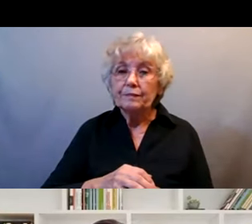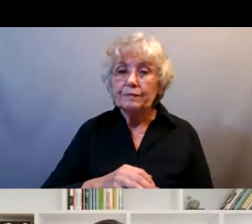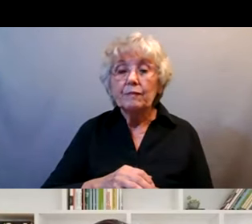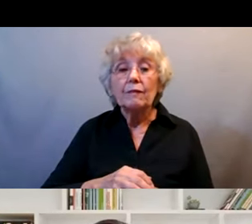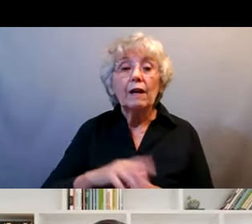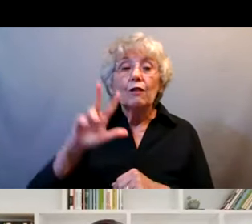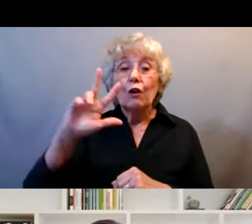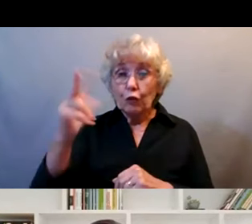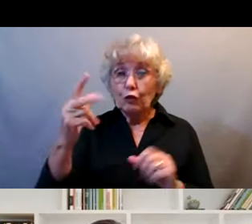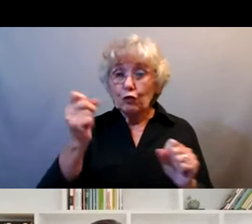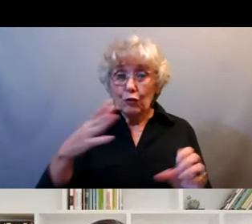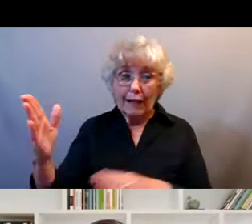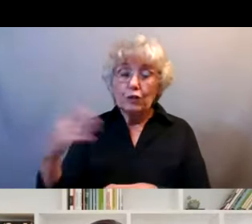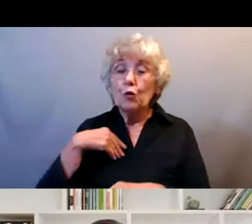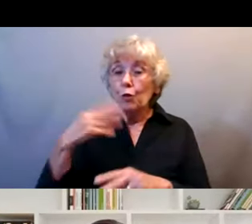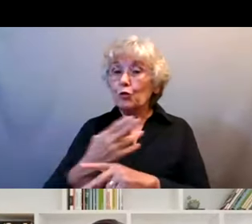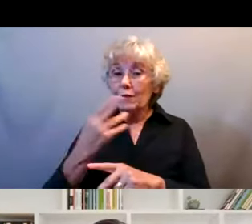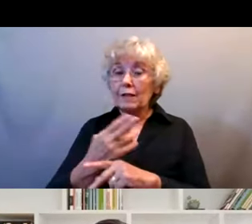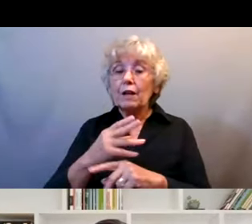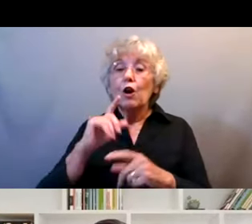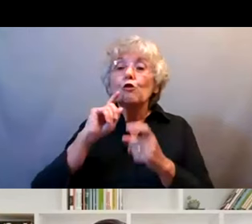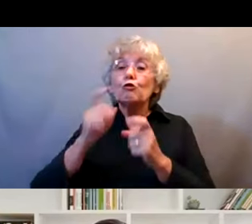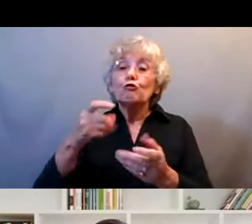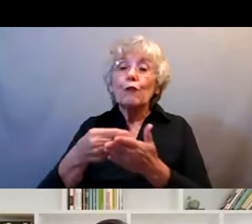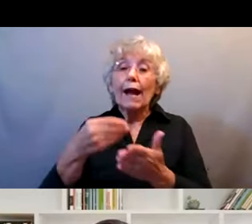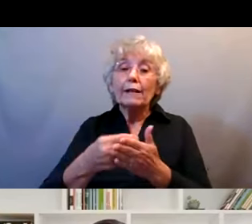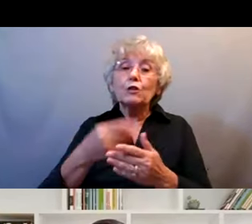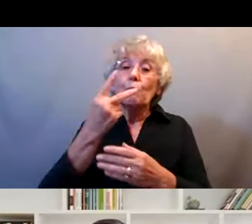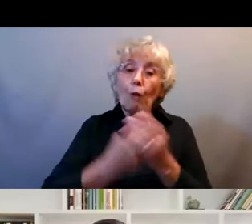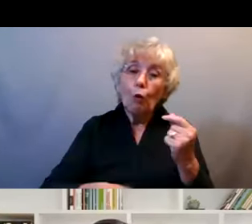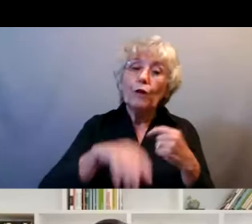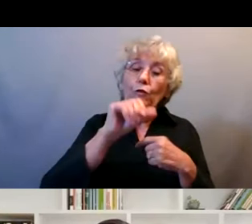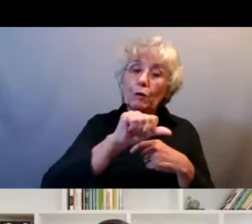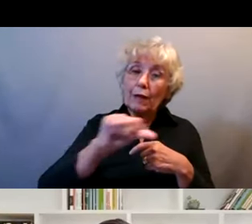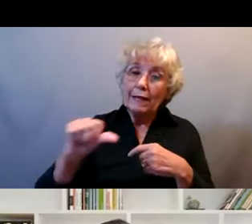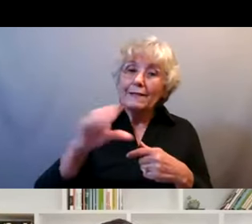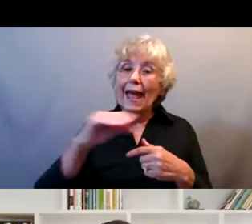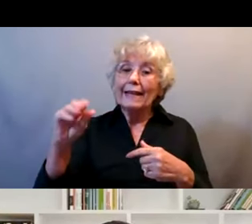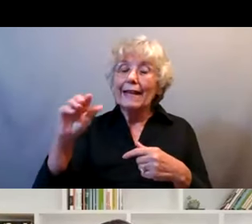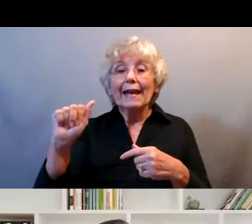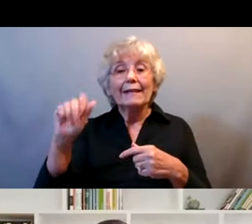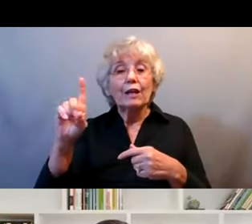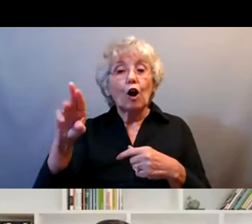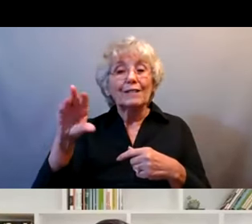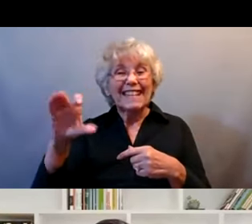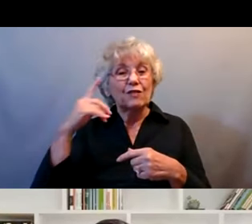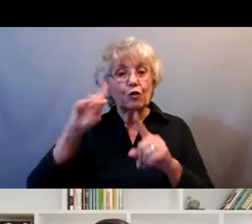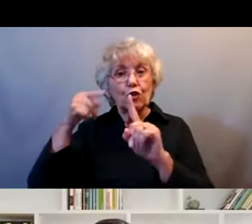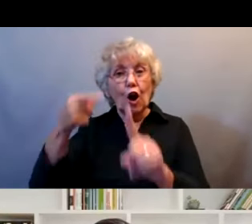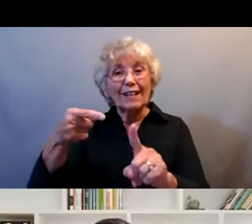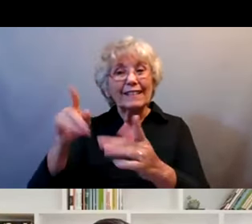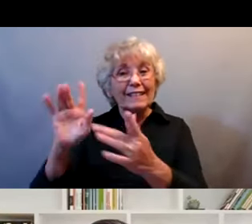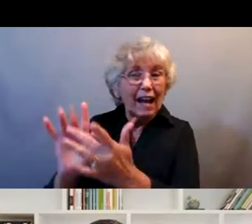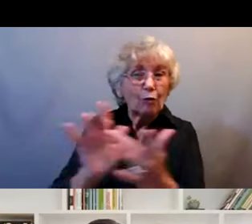Third strategy that we're using is grants to both the AAAs and ADRCs for targeted outreach. So some of them